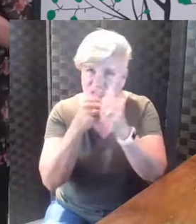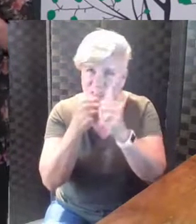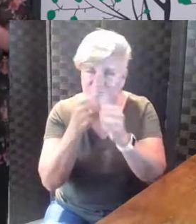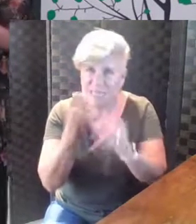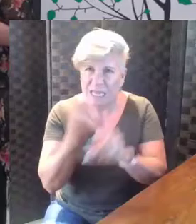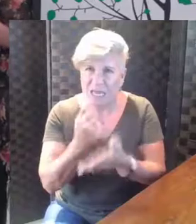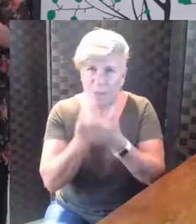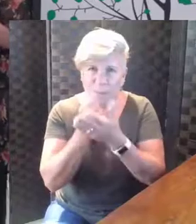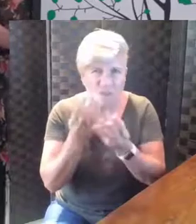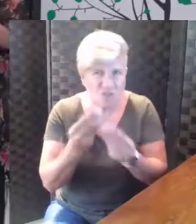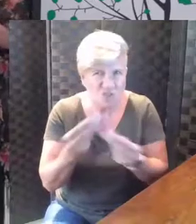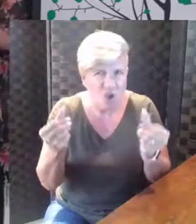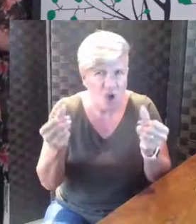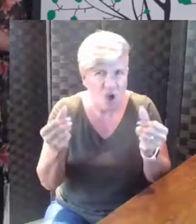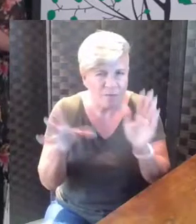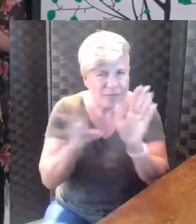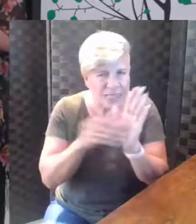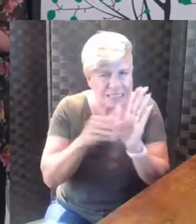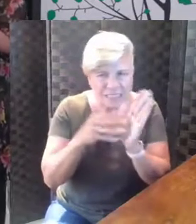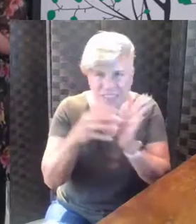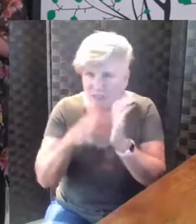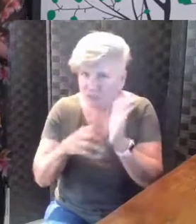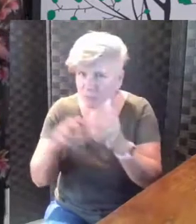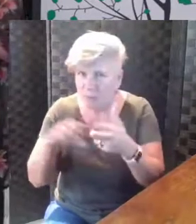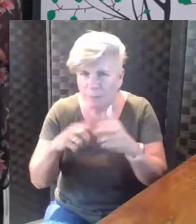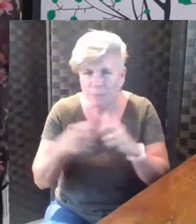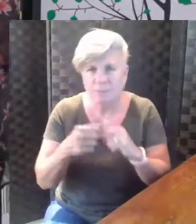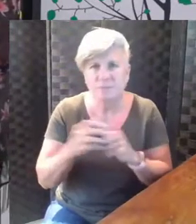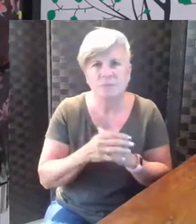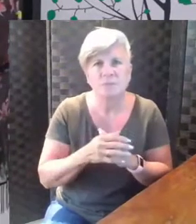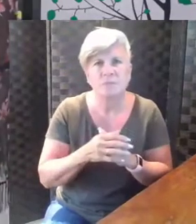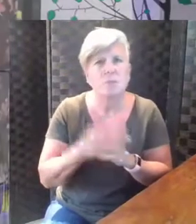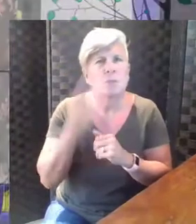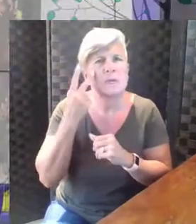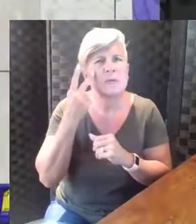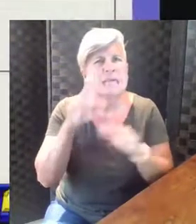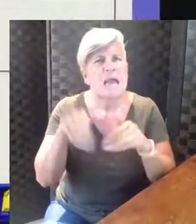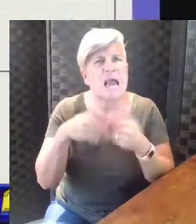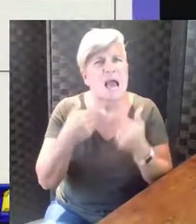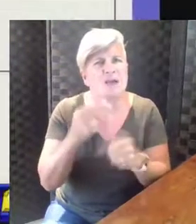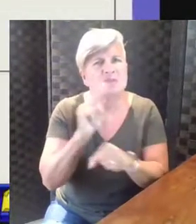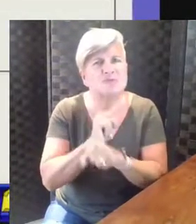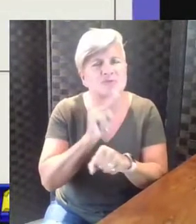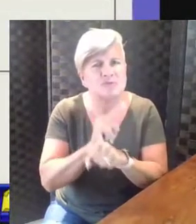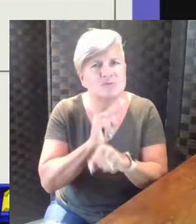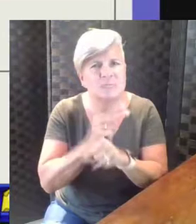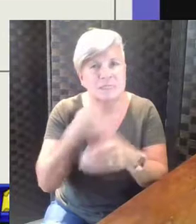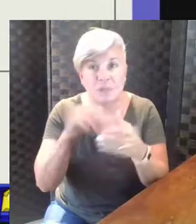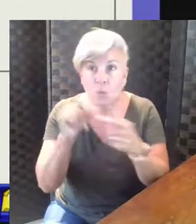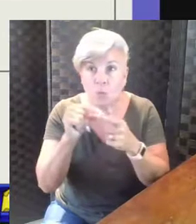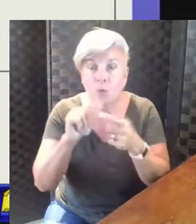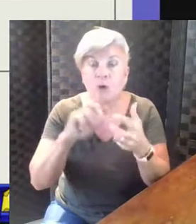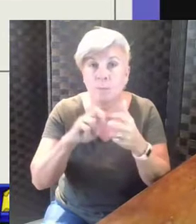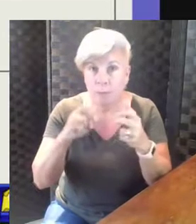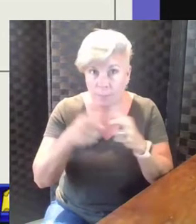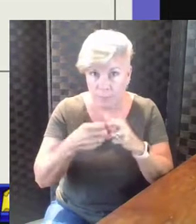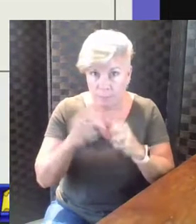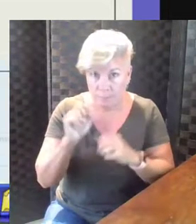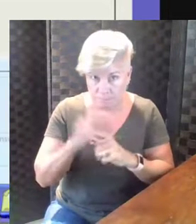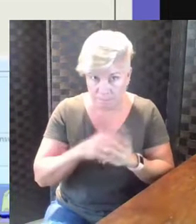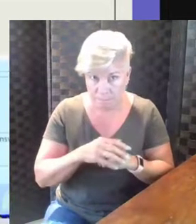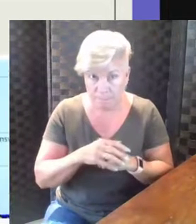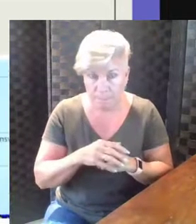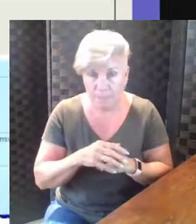compute, that just means solve those addition and subtraction problems, we're going to see how we can use those in a word problem,